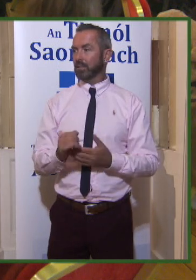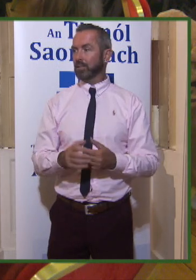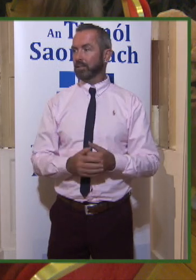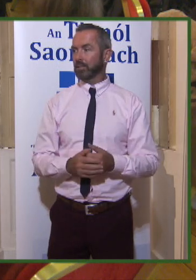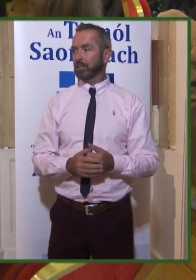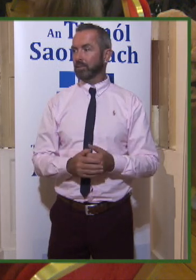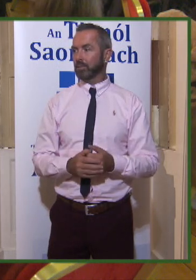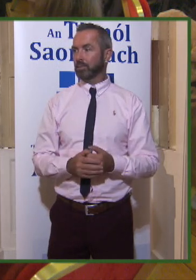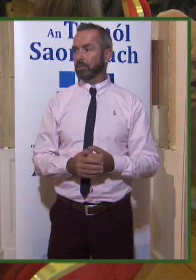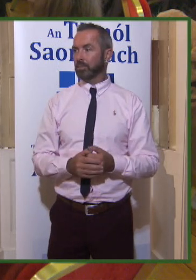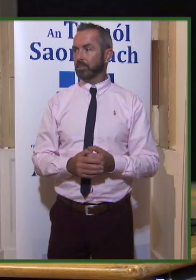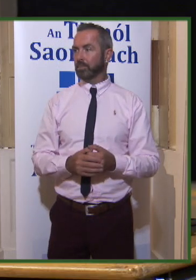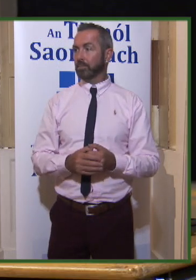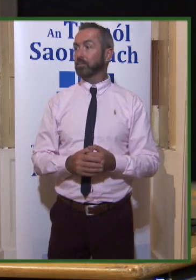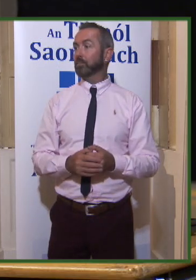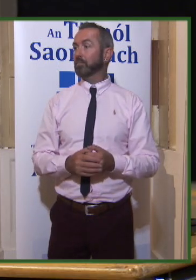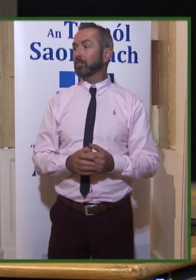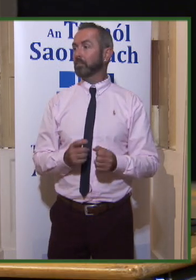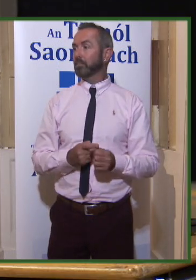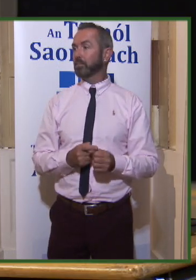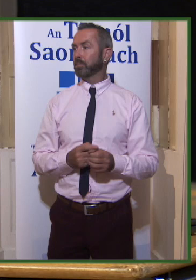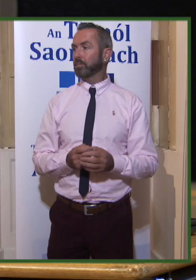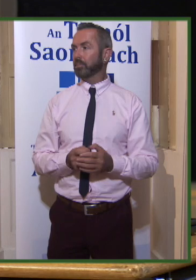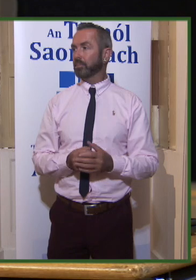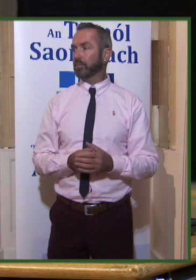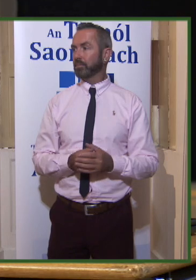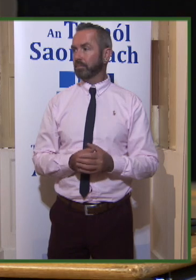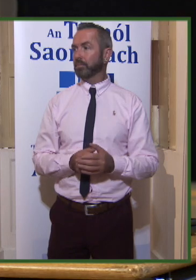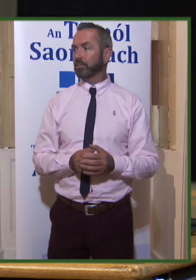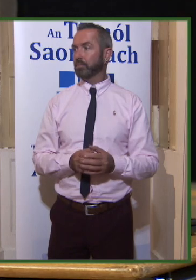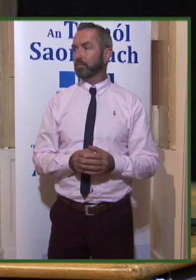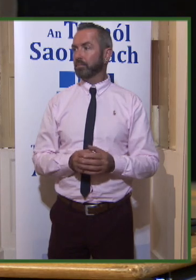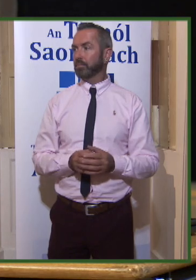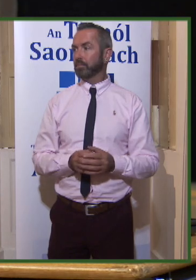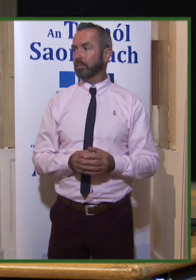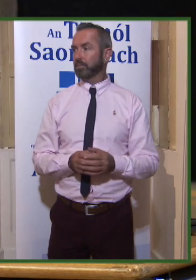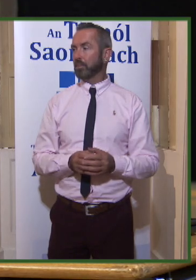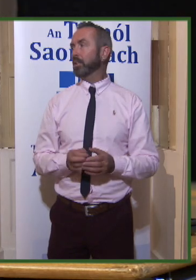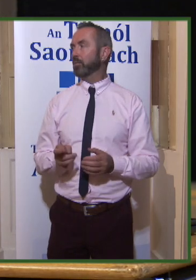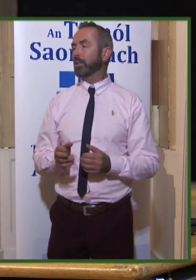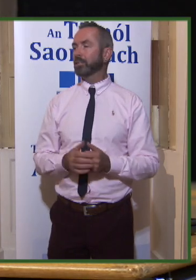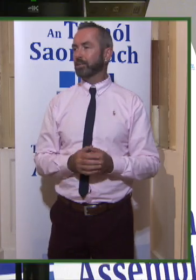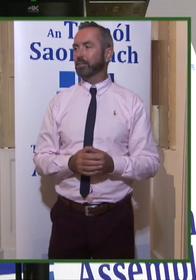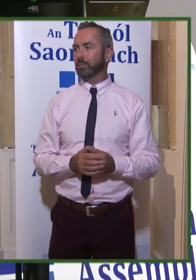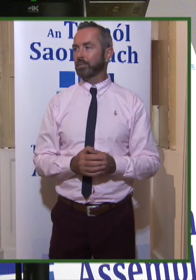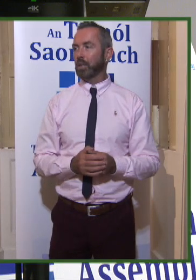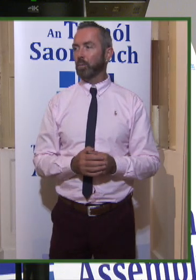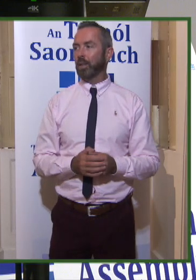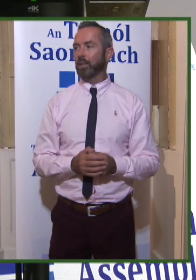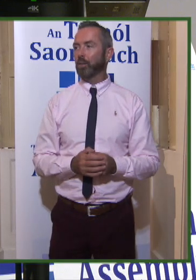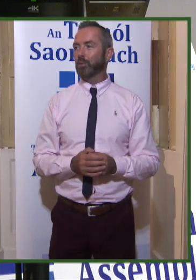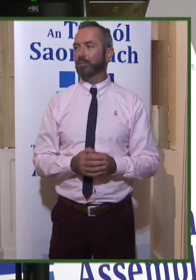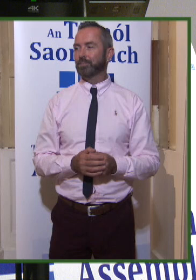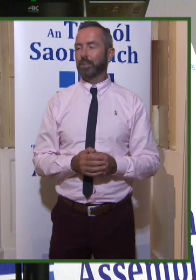Okay, the amendment carries. Thank you, Paula. Anything else? And thanks. Just for consistency, we'll apply the same formula